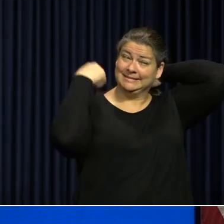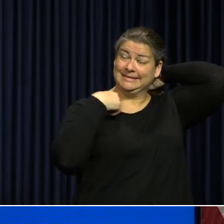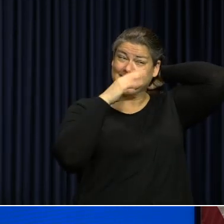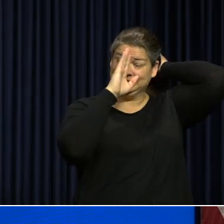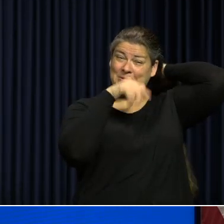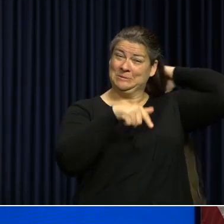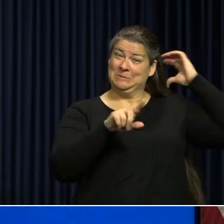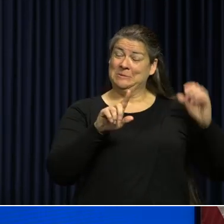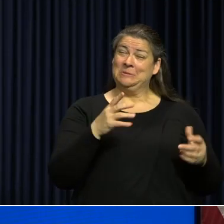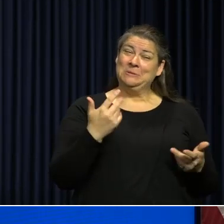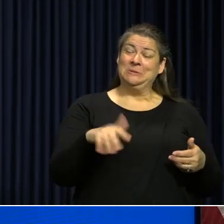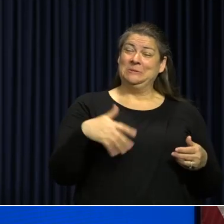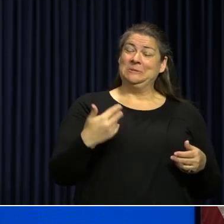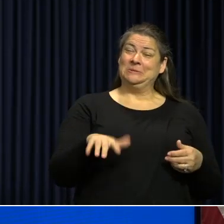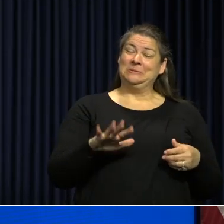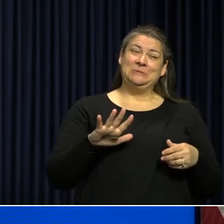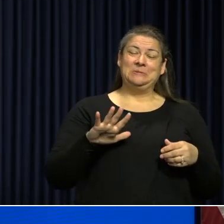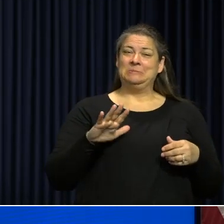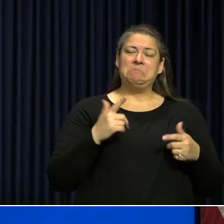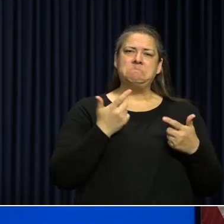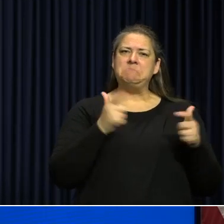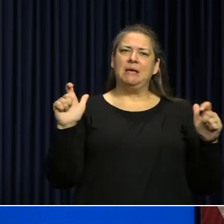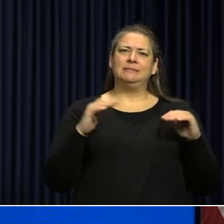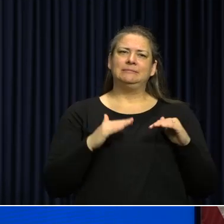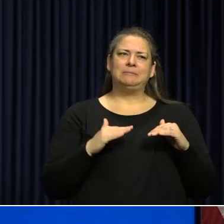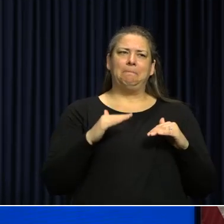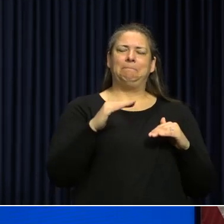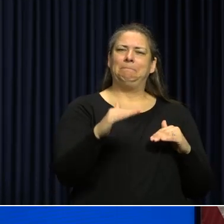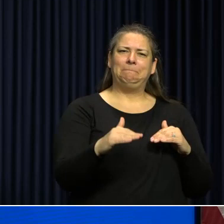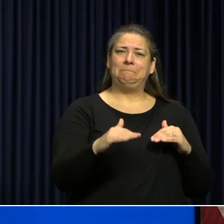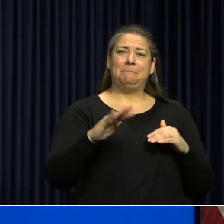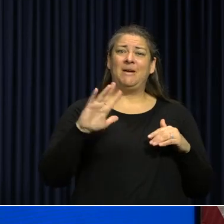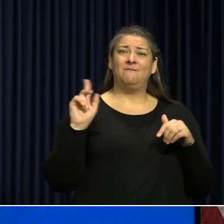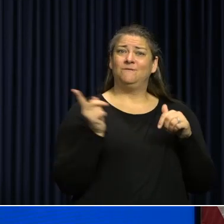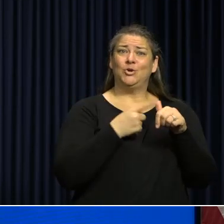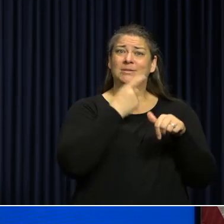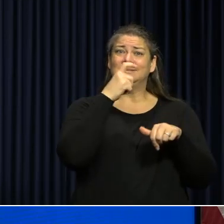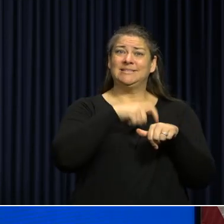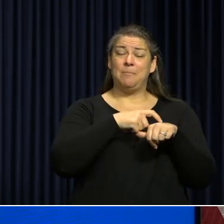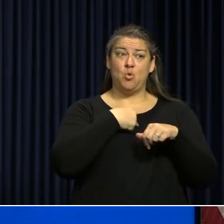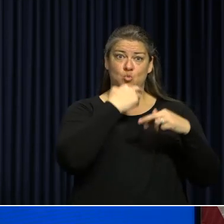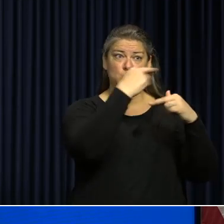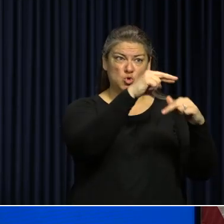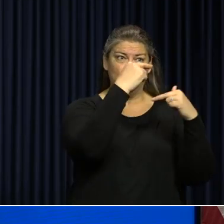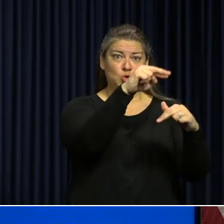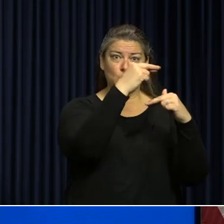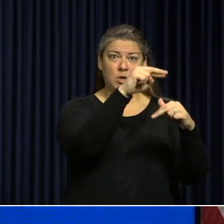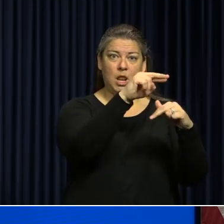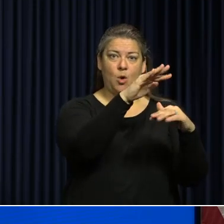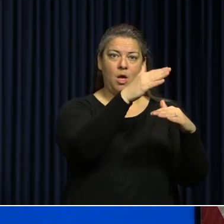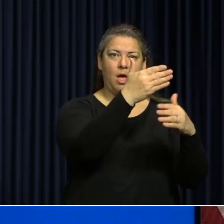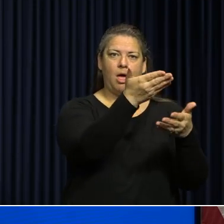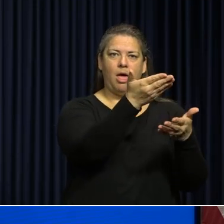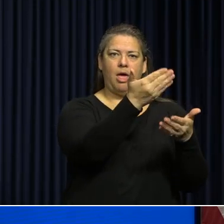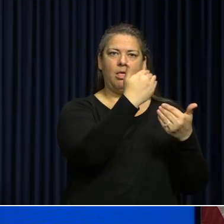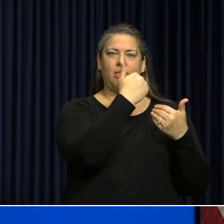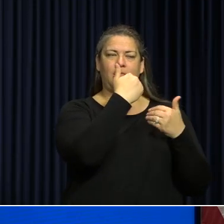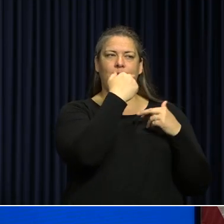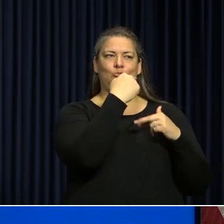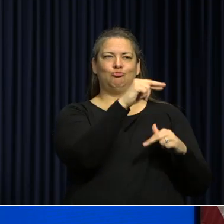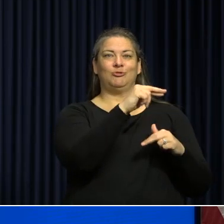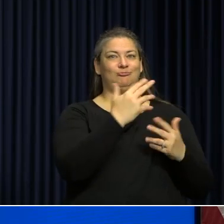This is the first time of significance that we're removing any restrictions. A